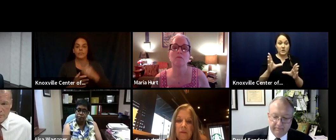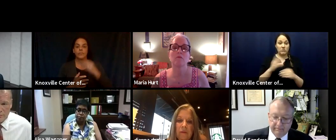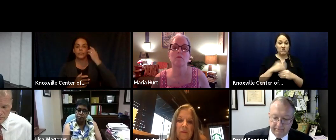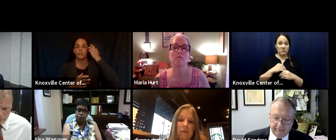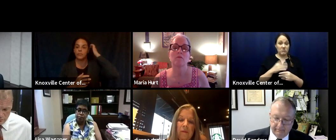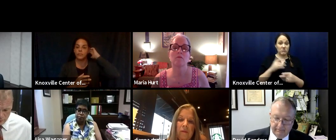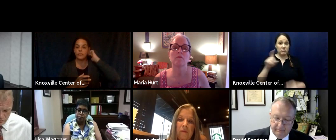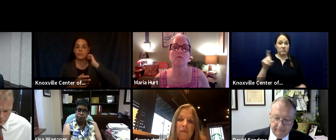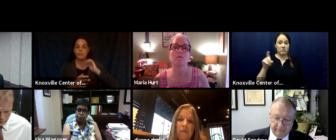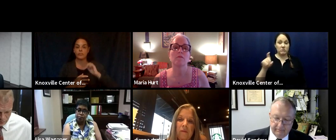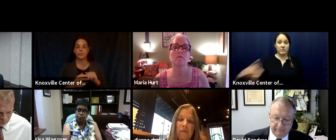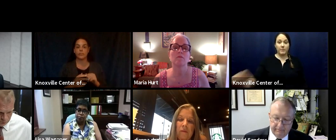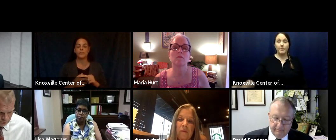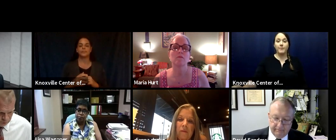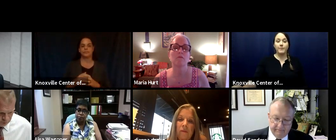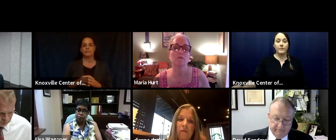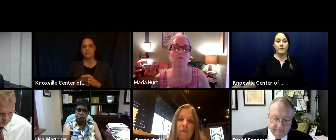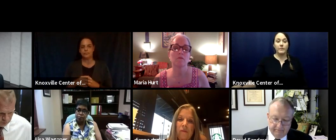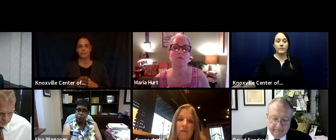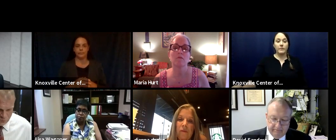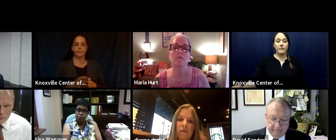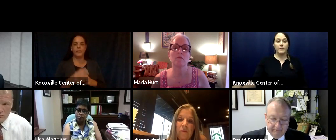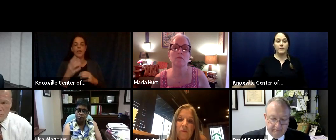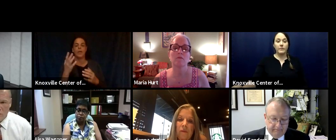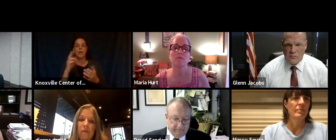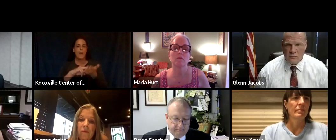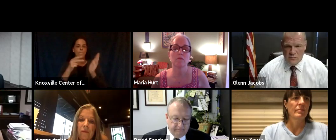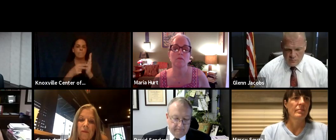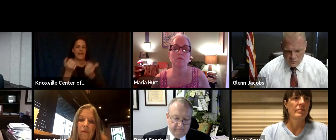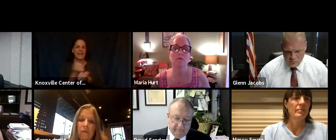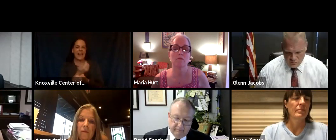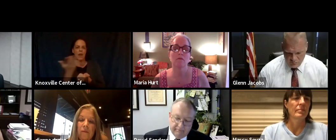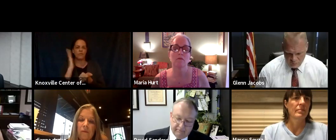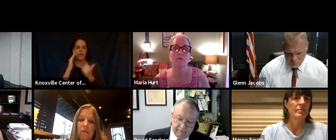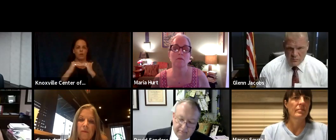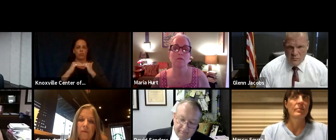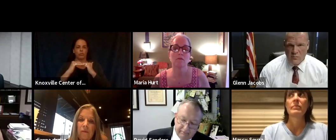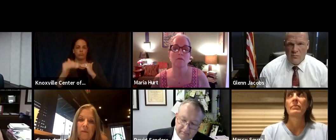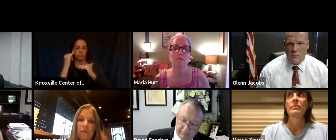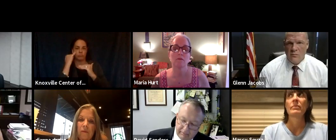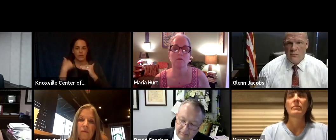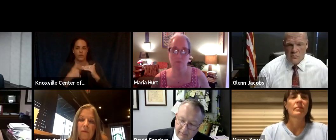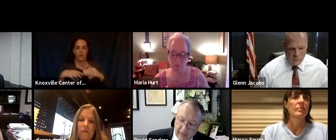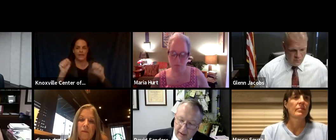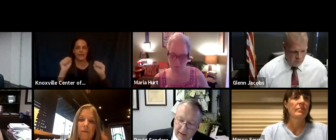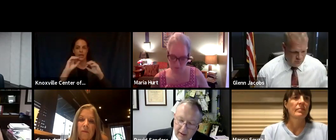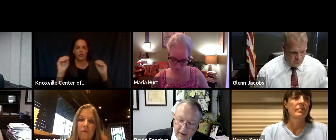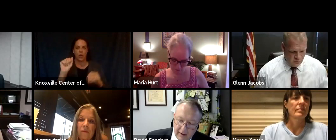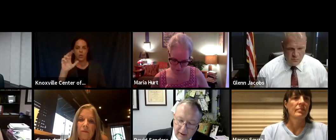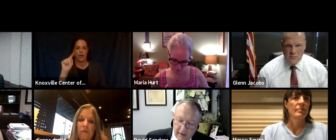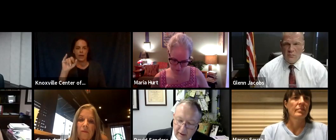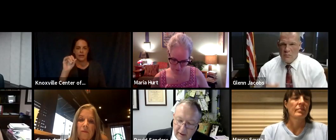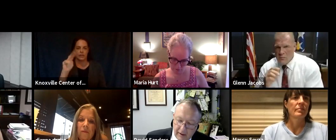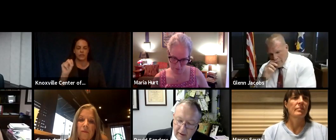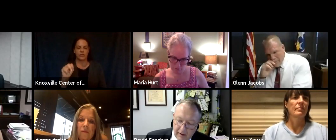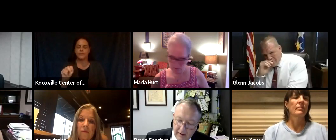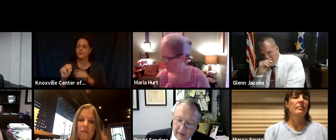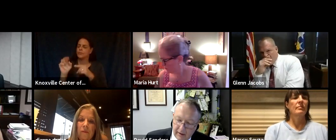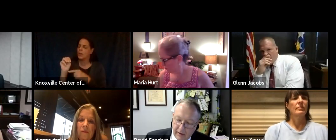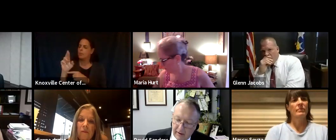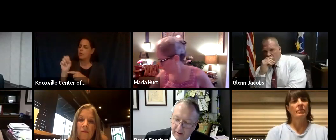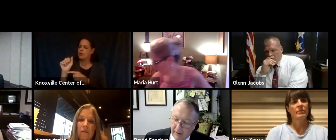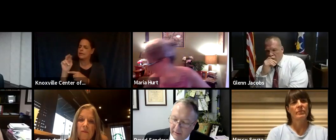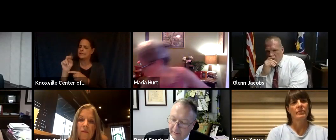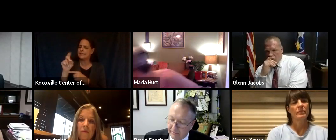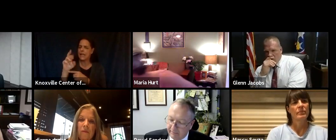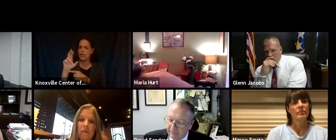option tonight? Meaning things will be status quo if we take no action. Mr. Sanders, can you comment on the